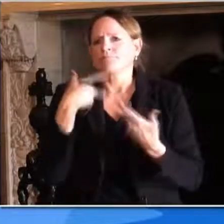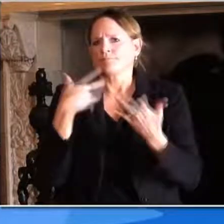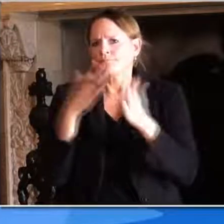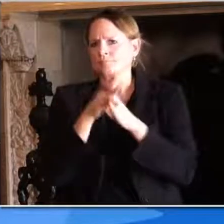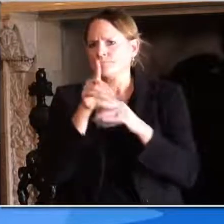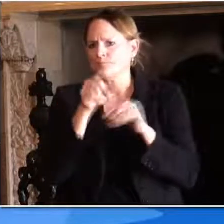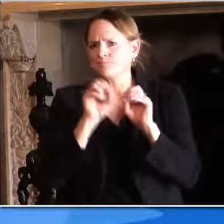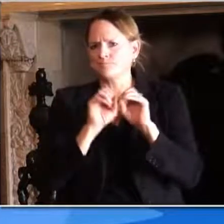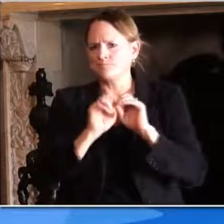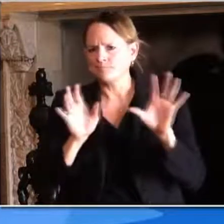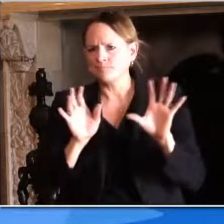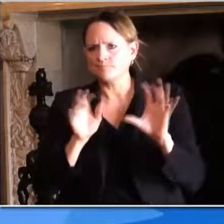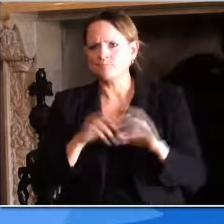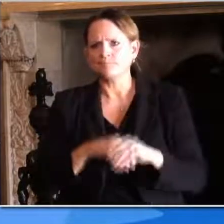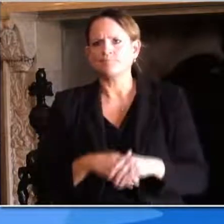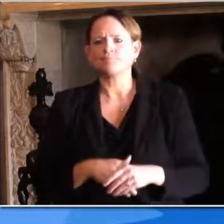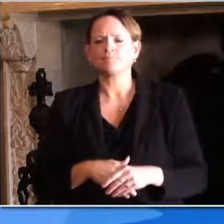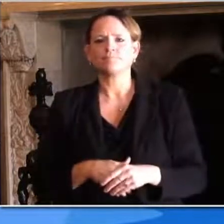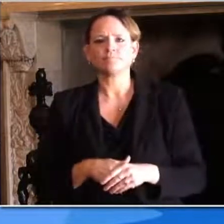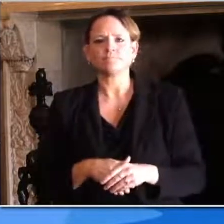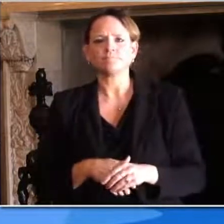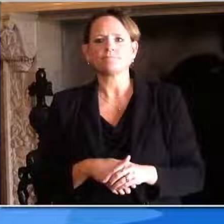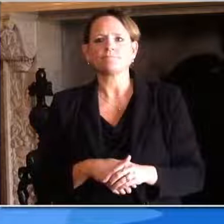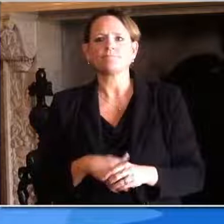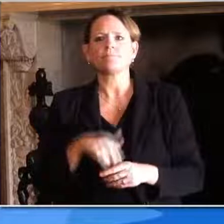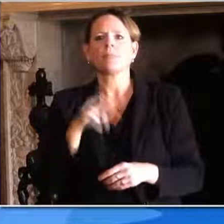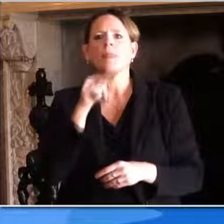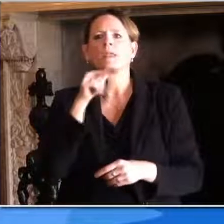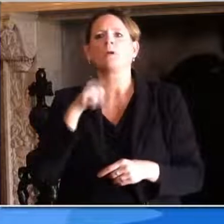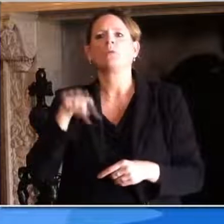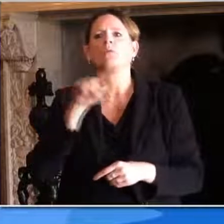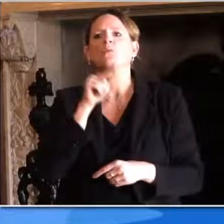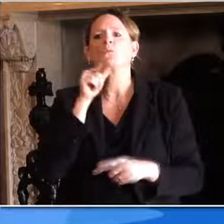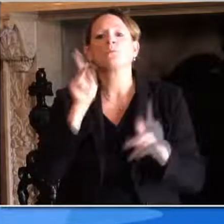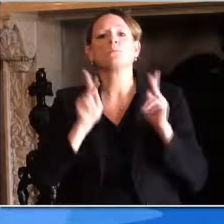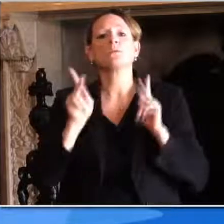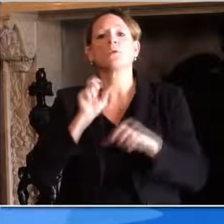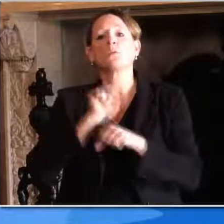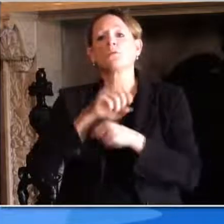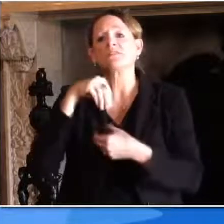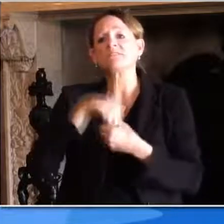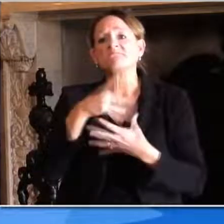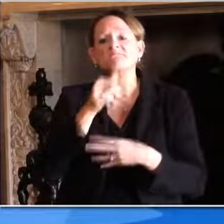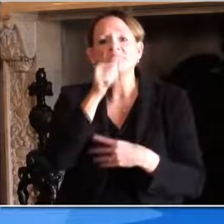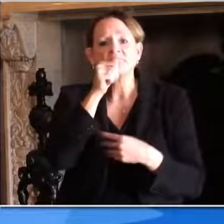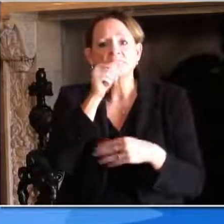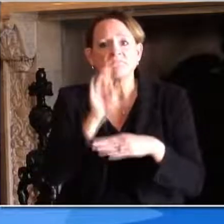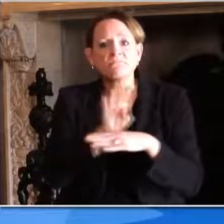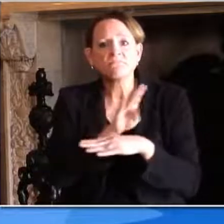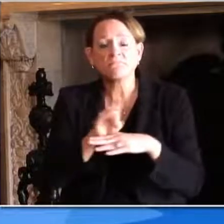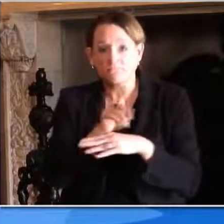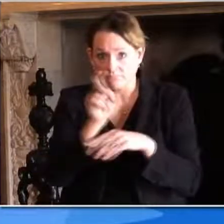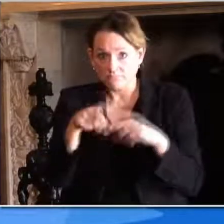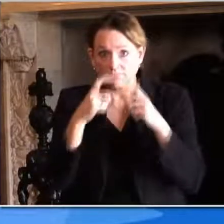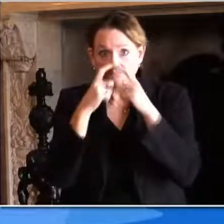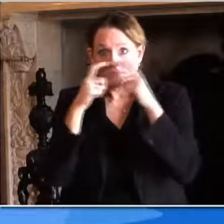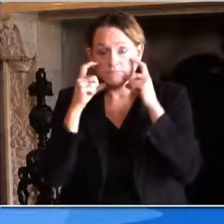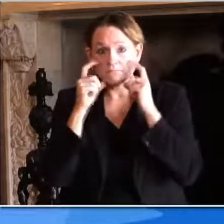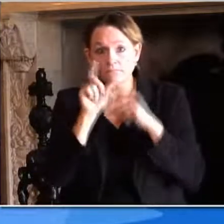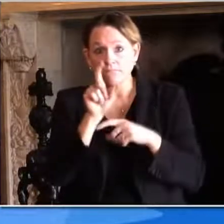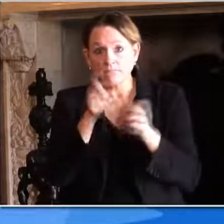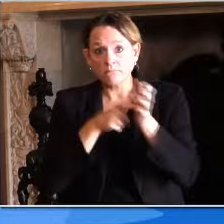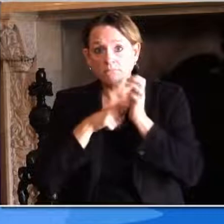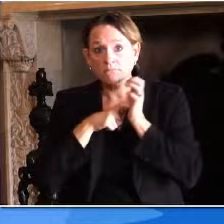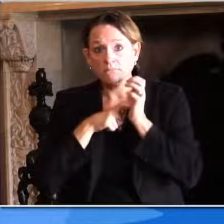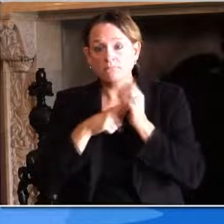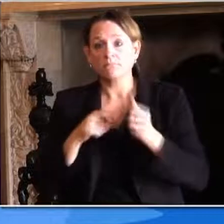working indoors at a private business need to be wearing a mask? And if so, how much responsibility do their